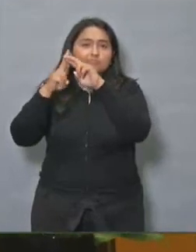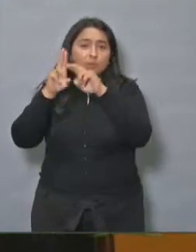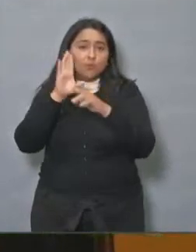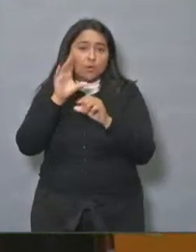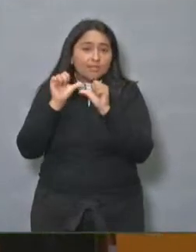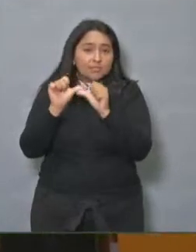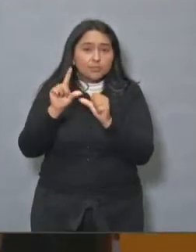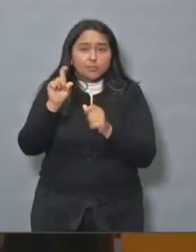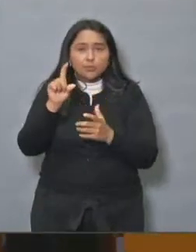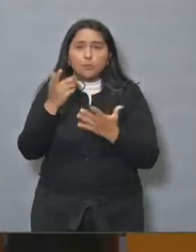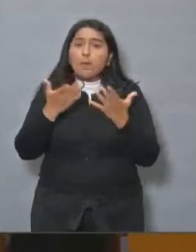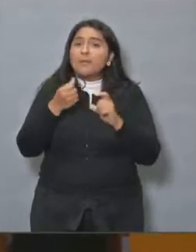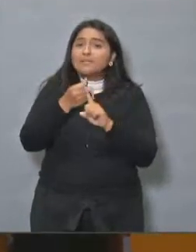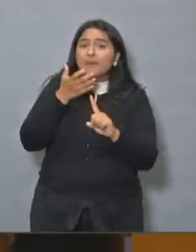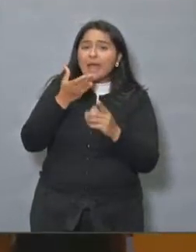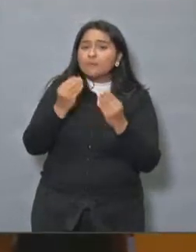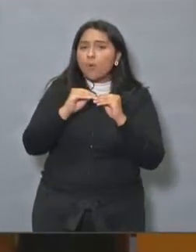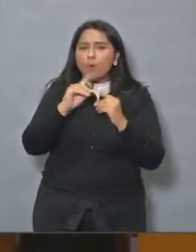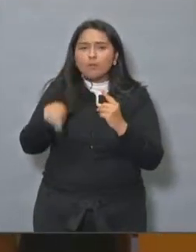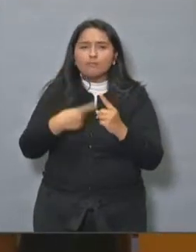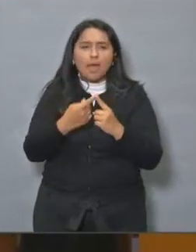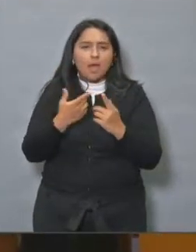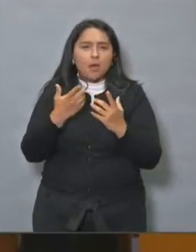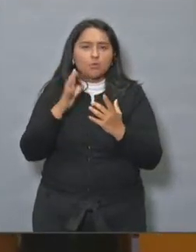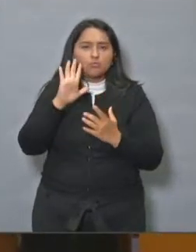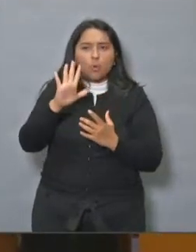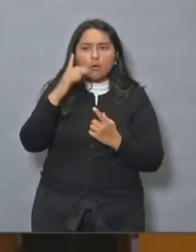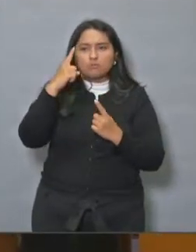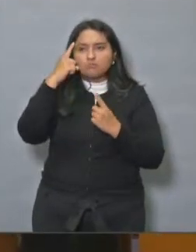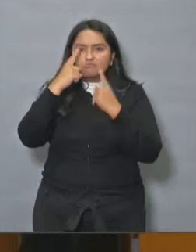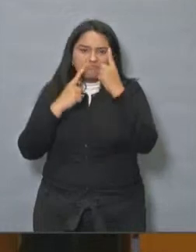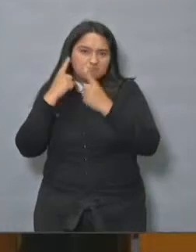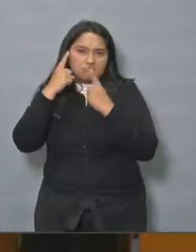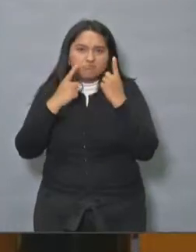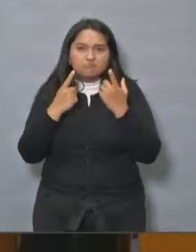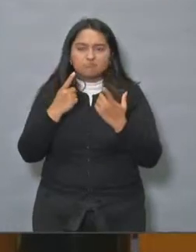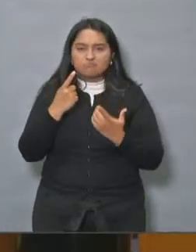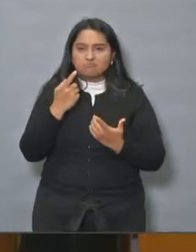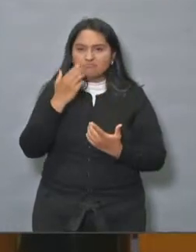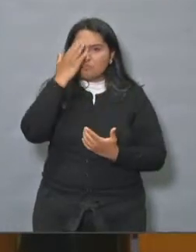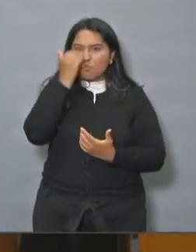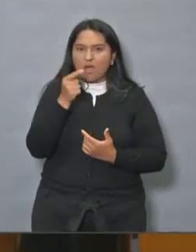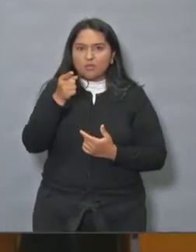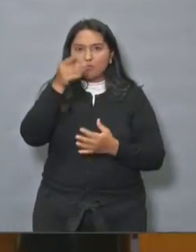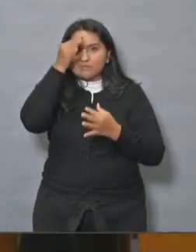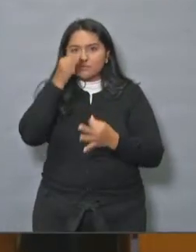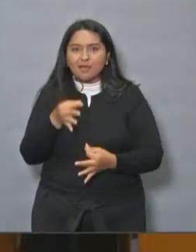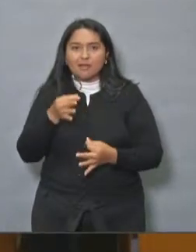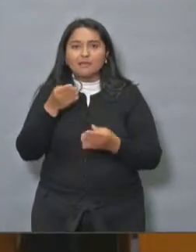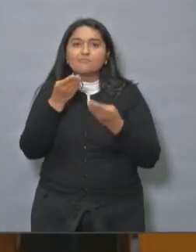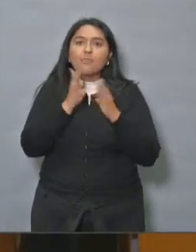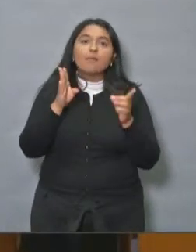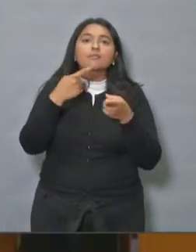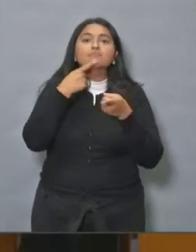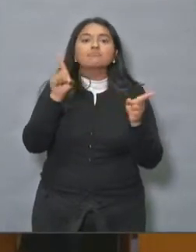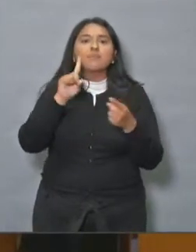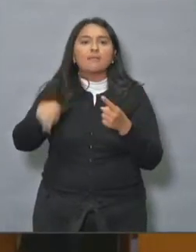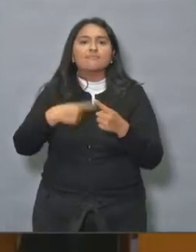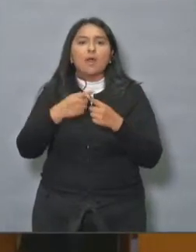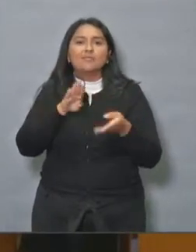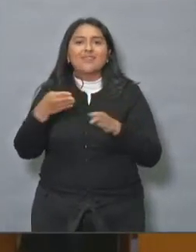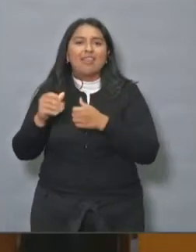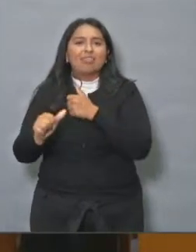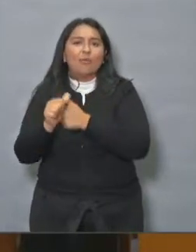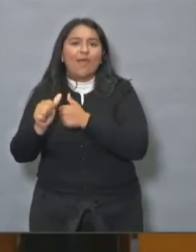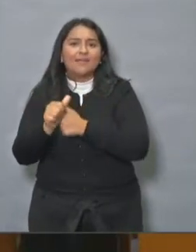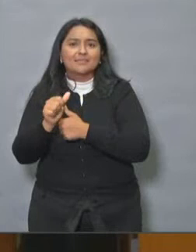expand a little more, but can you give us a little more of your thoughts and why you went public with the death threats against you, please? Yeah, thanks